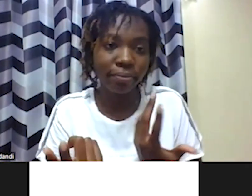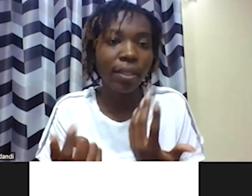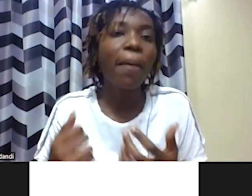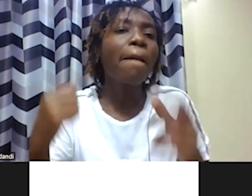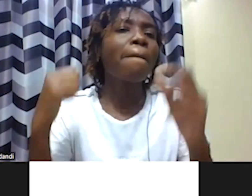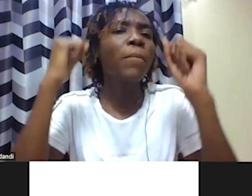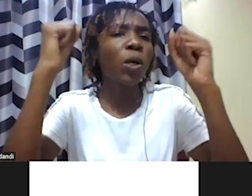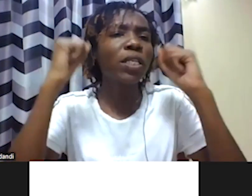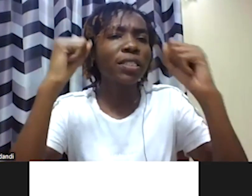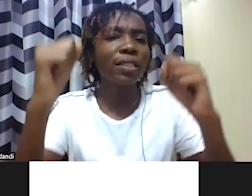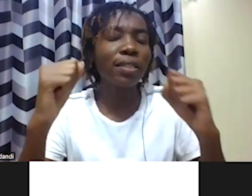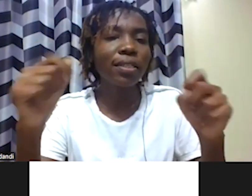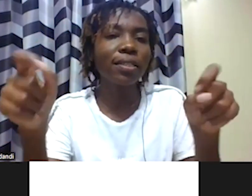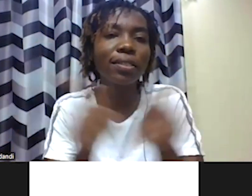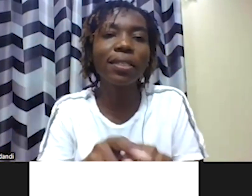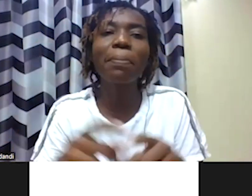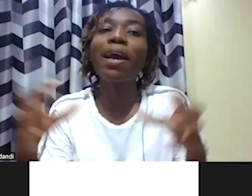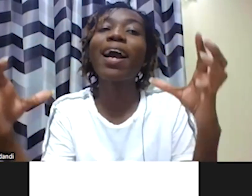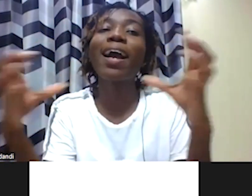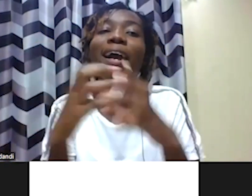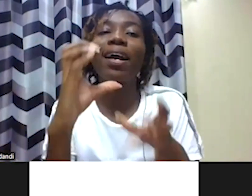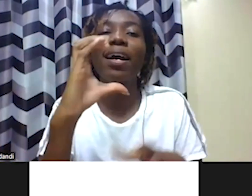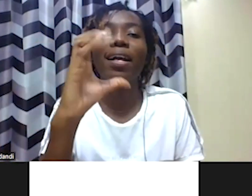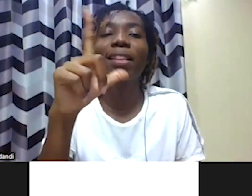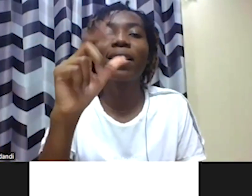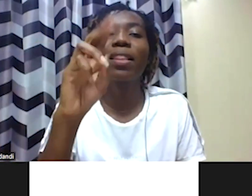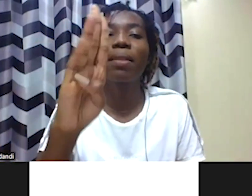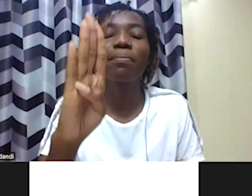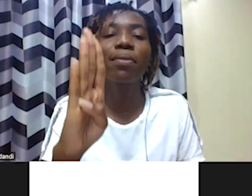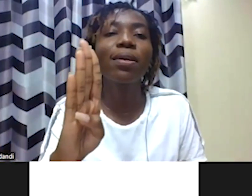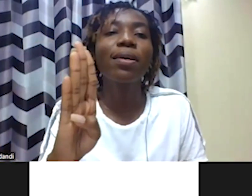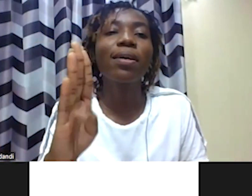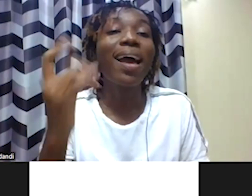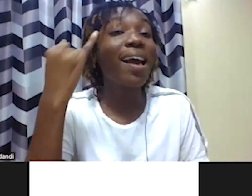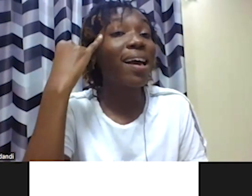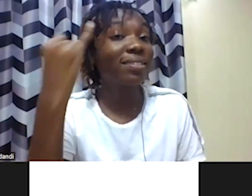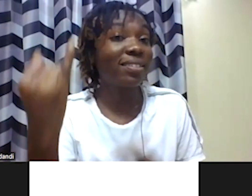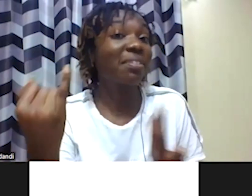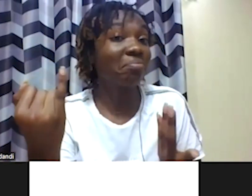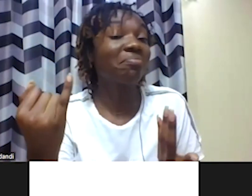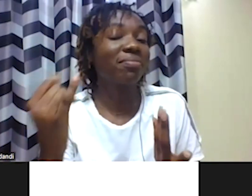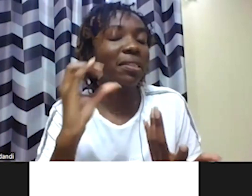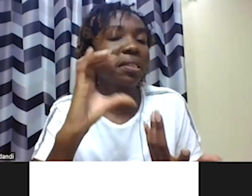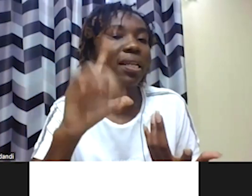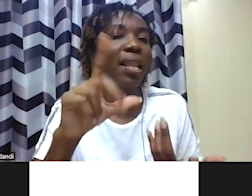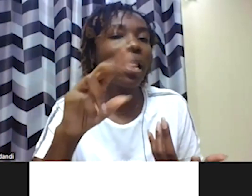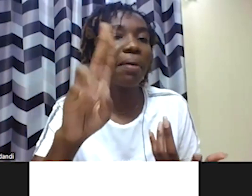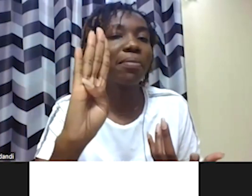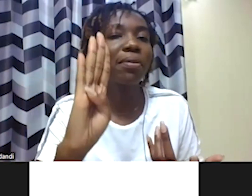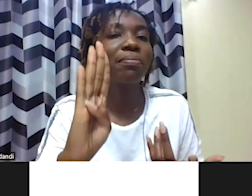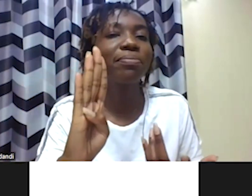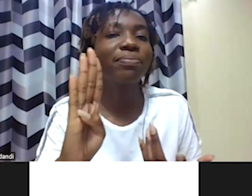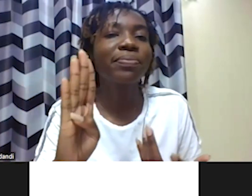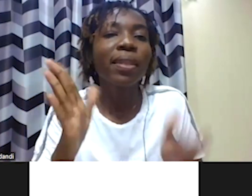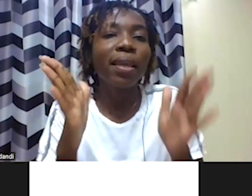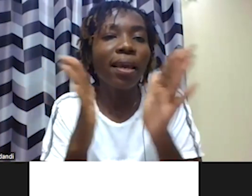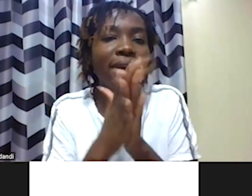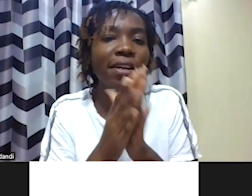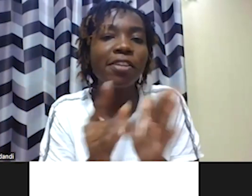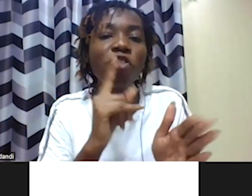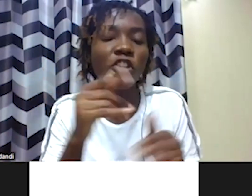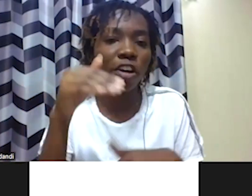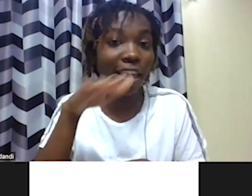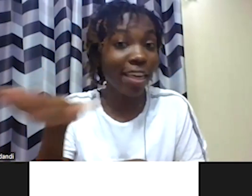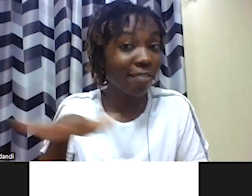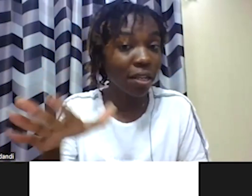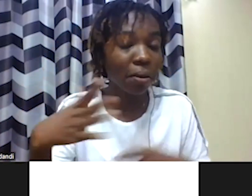a clubby idea. It's a club. And so in the evening, people